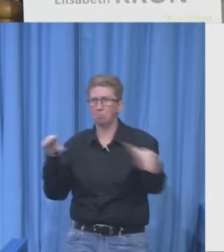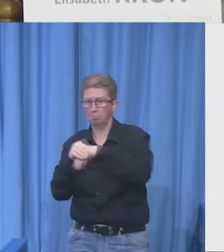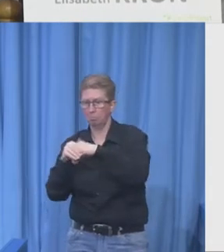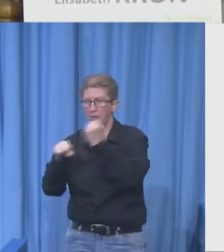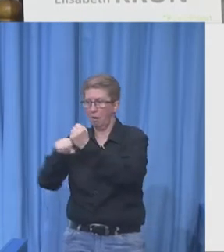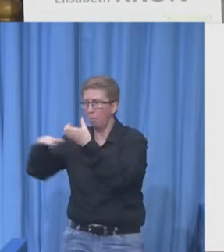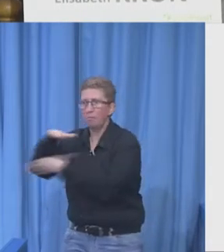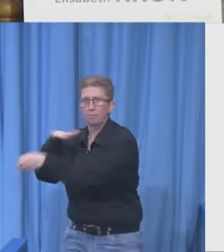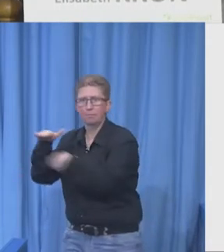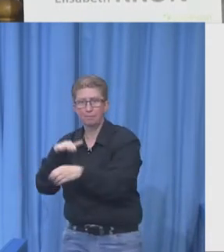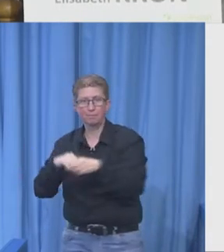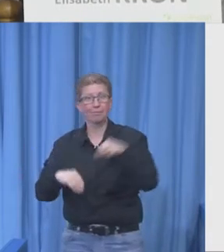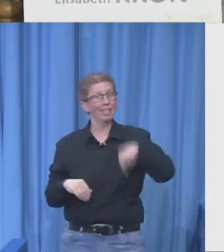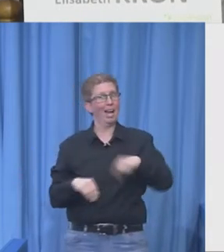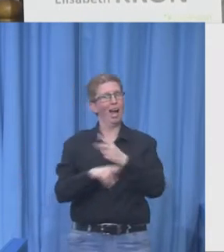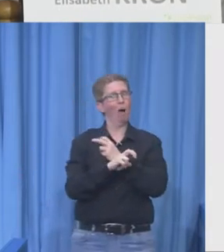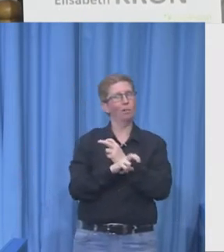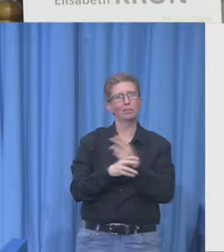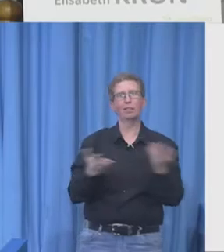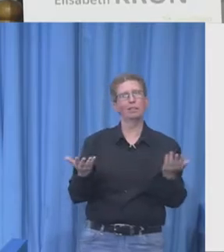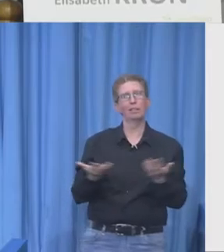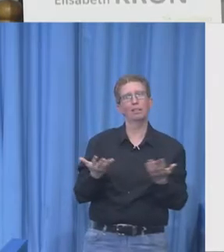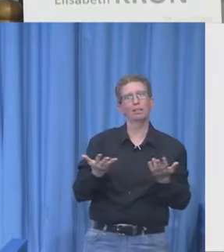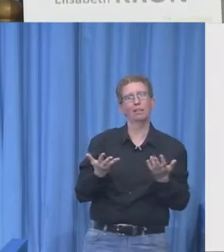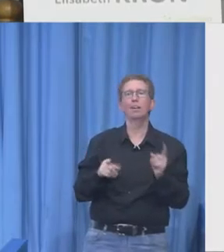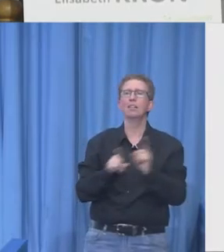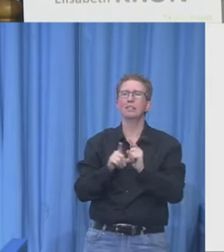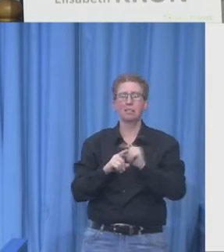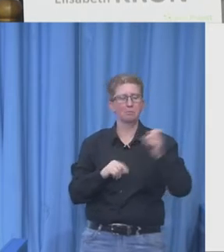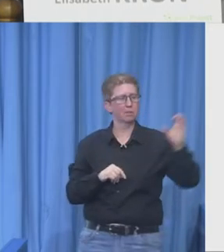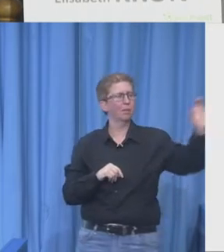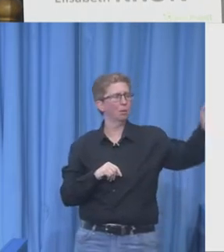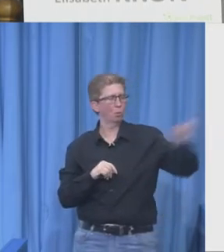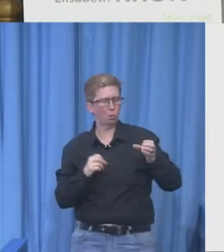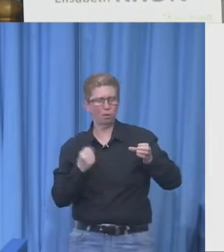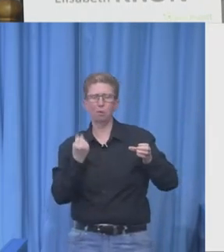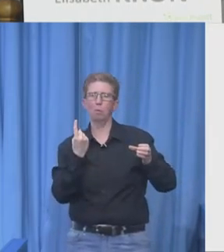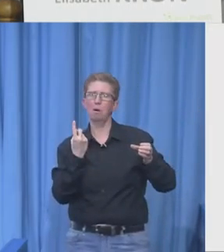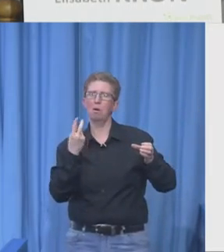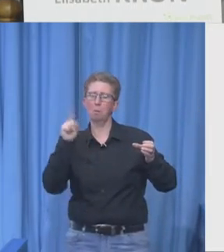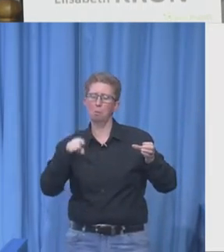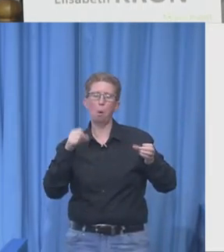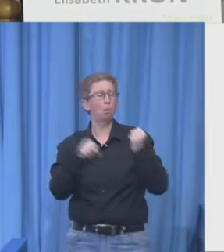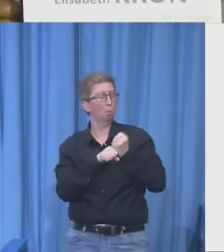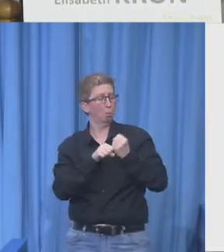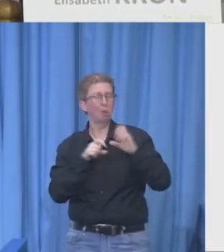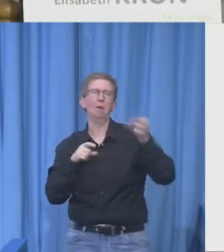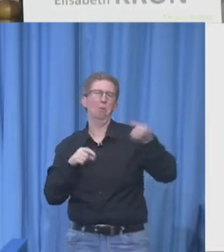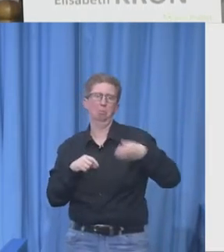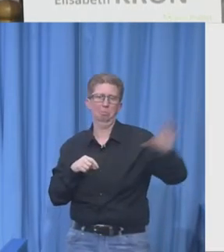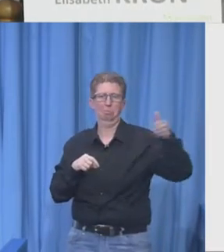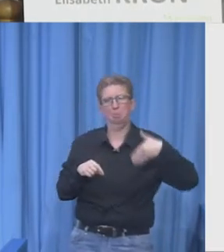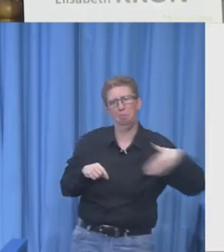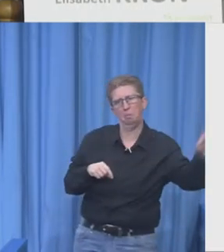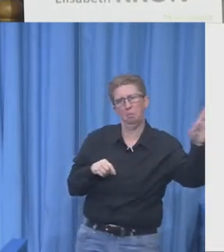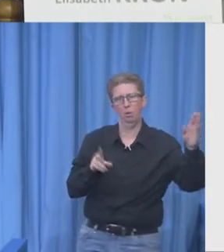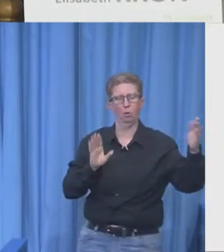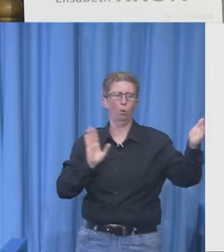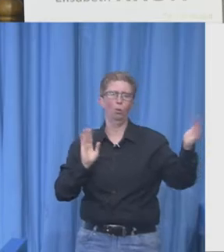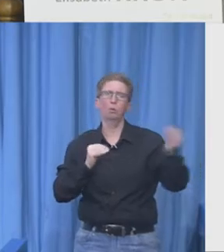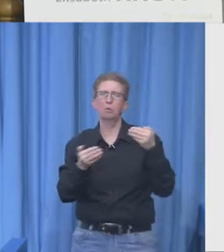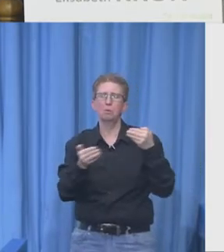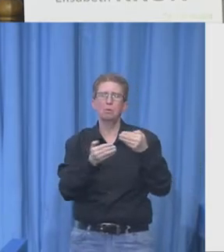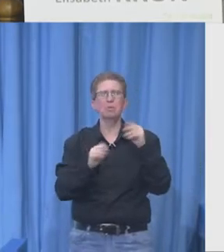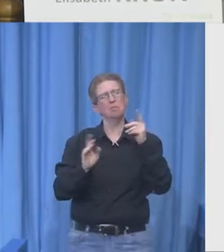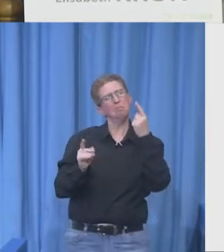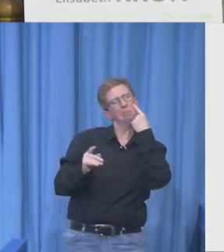have to feel in a comfort zone, and we have to find out the talents and the working environment in which they